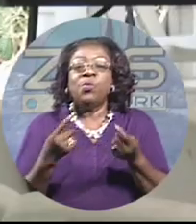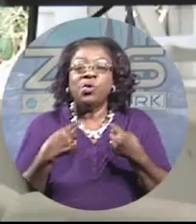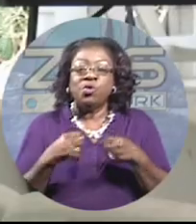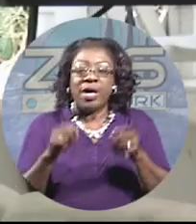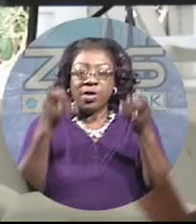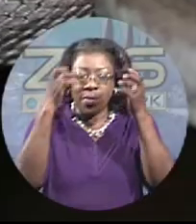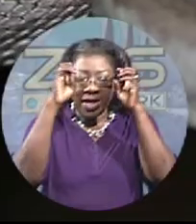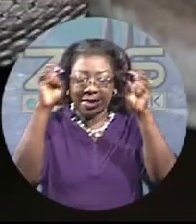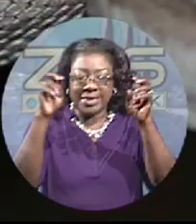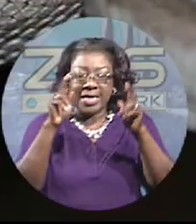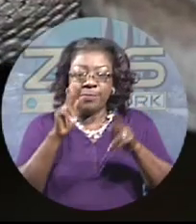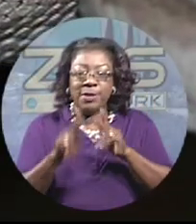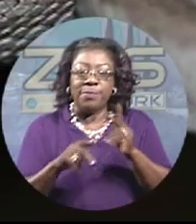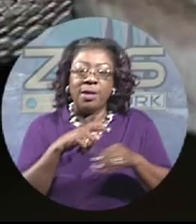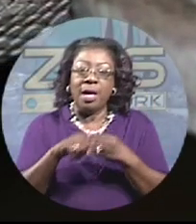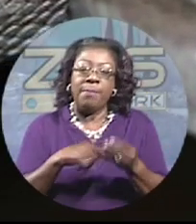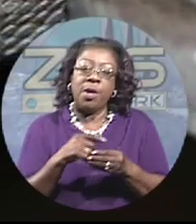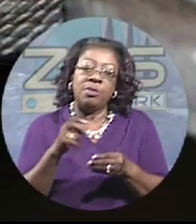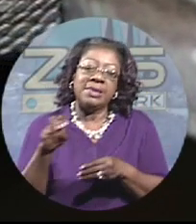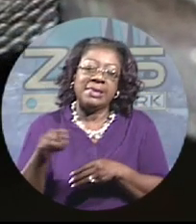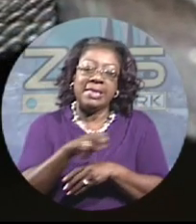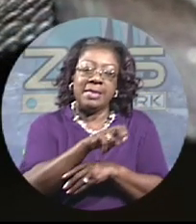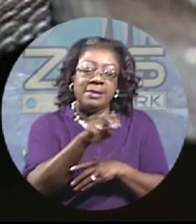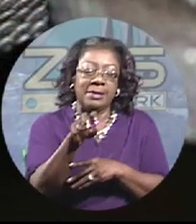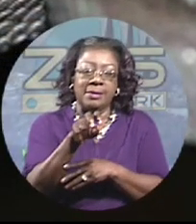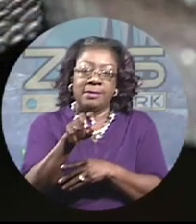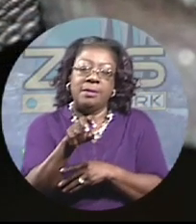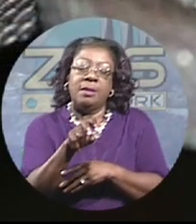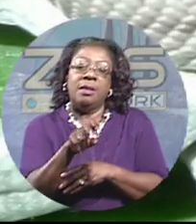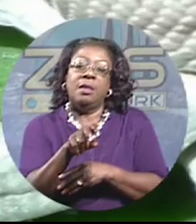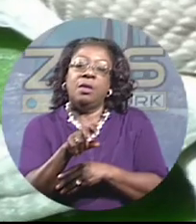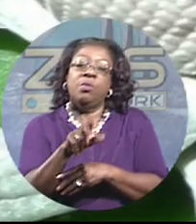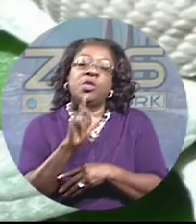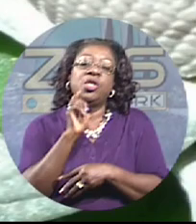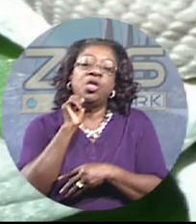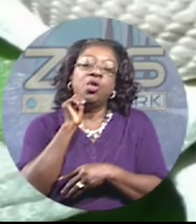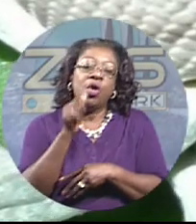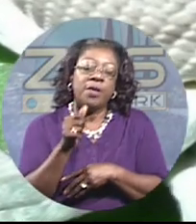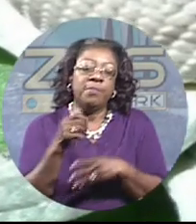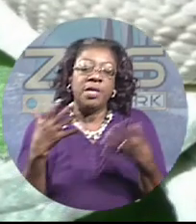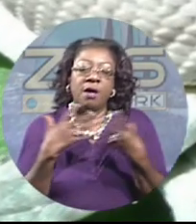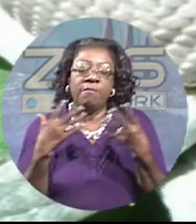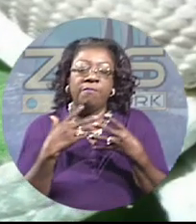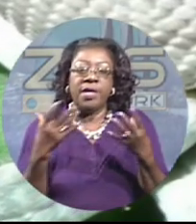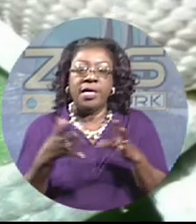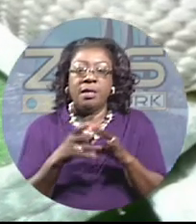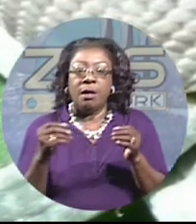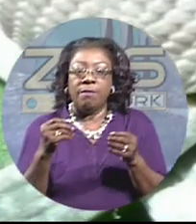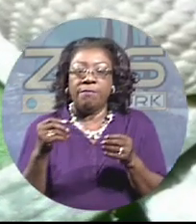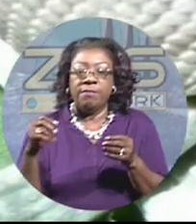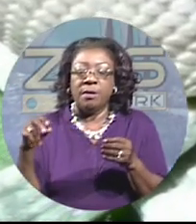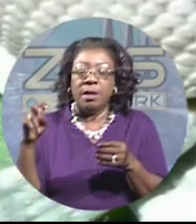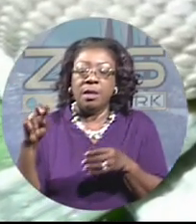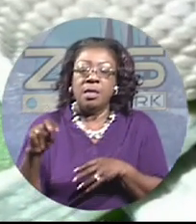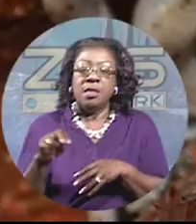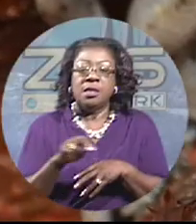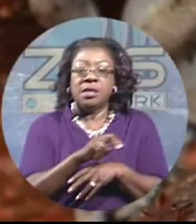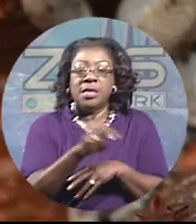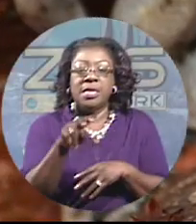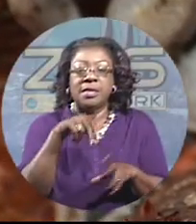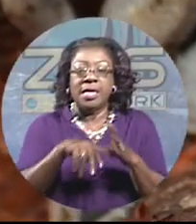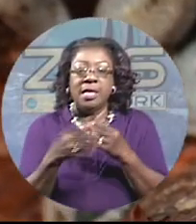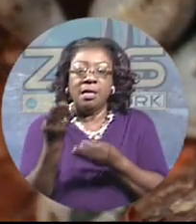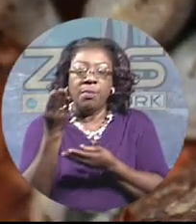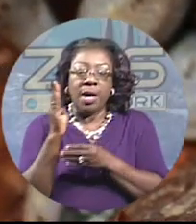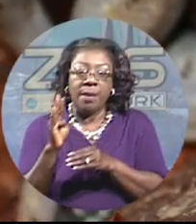as much as possible. He says that those reports, we should not be alarmed about the silver boa. It's obviously not venomous, but for those of you